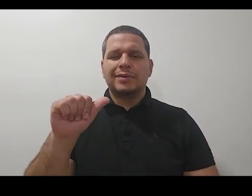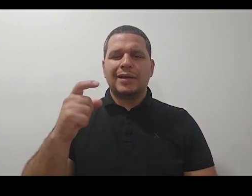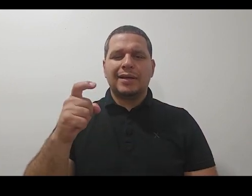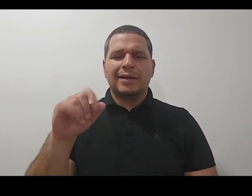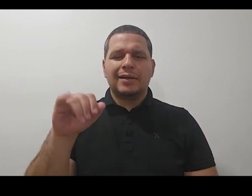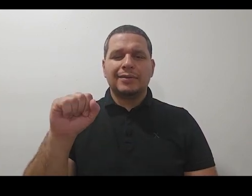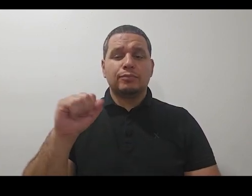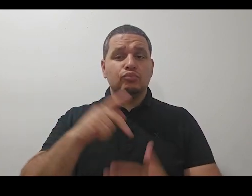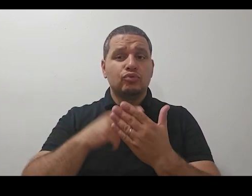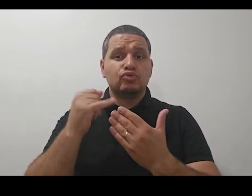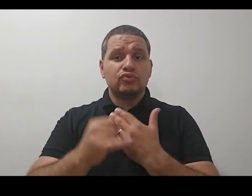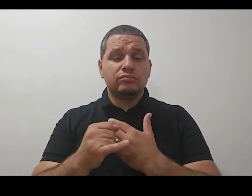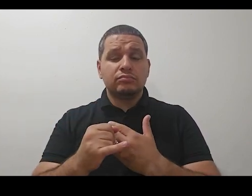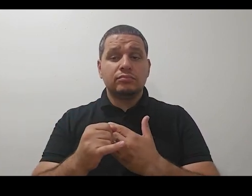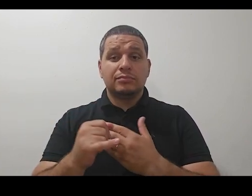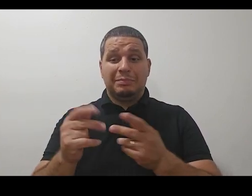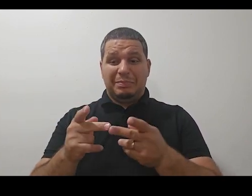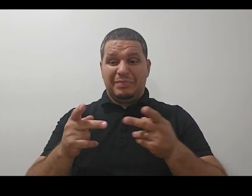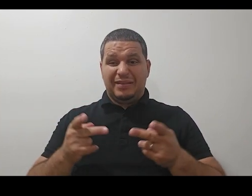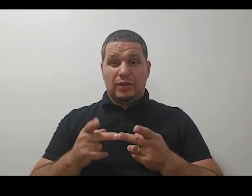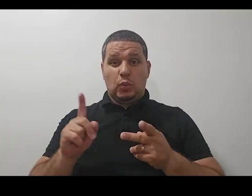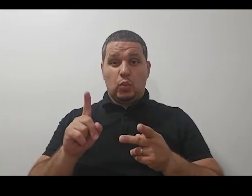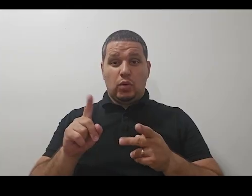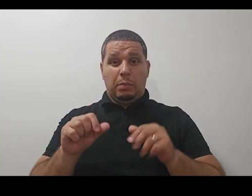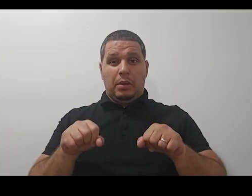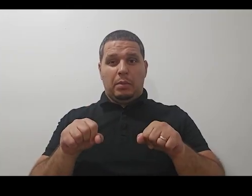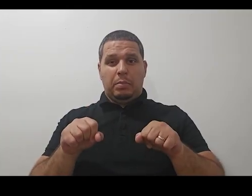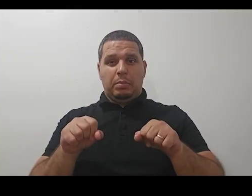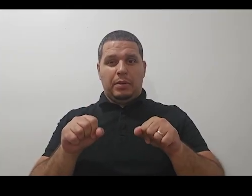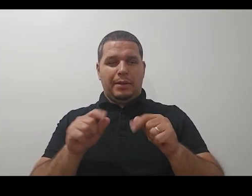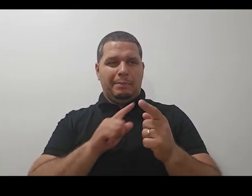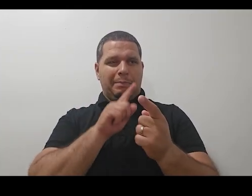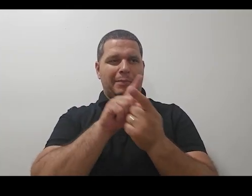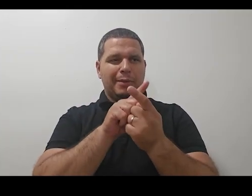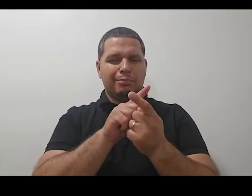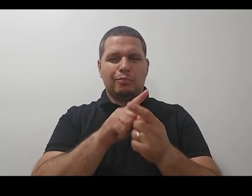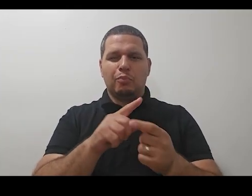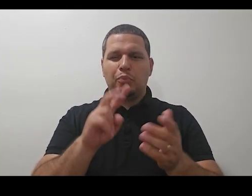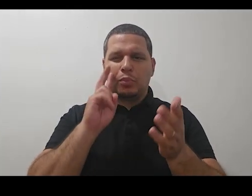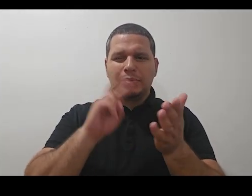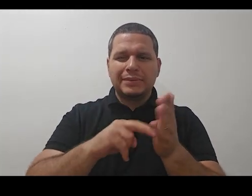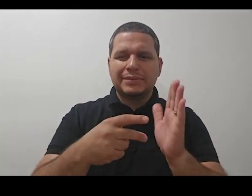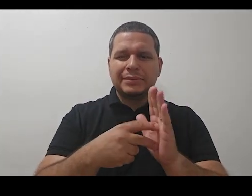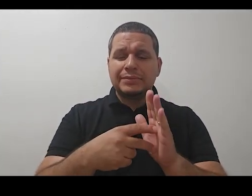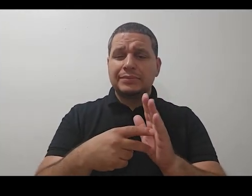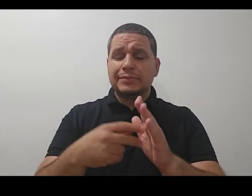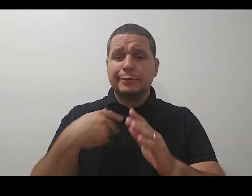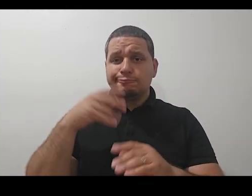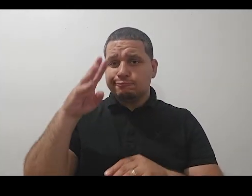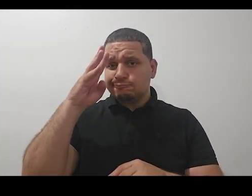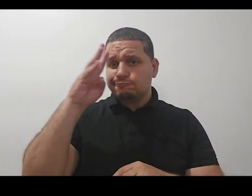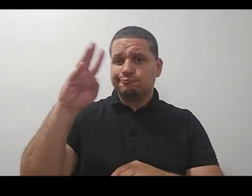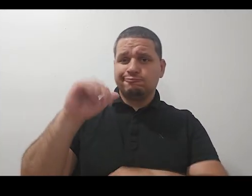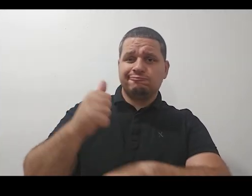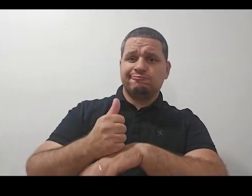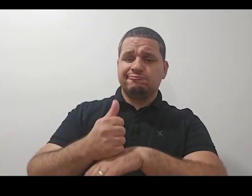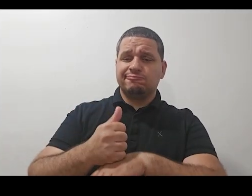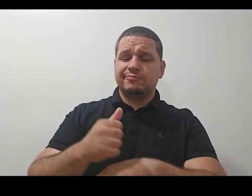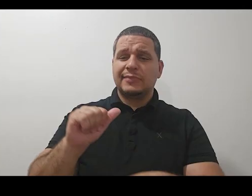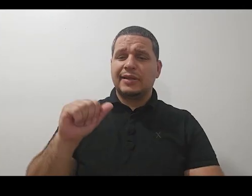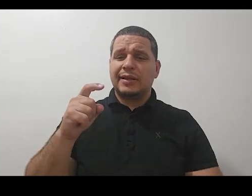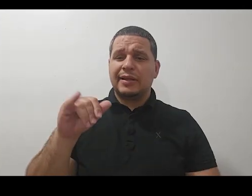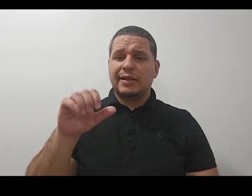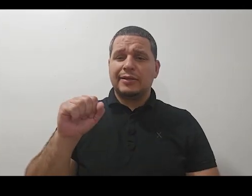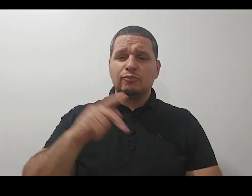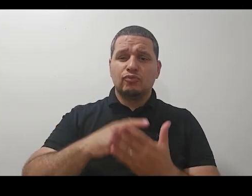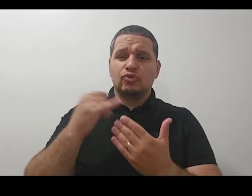where possibility meets purpose. I created the Access Project because I lived the gaps. As